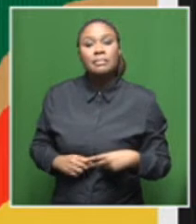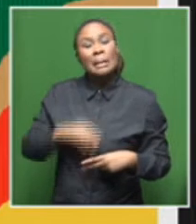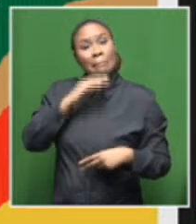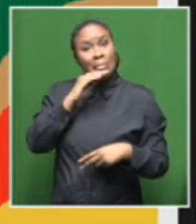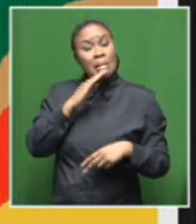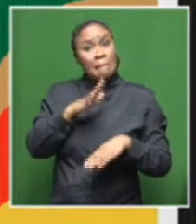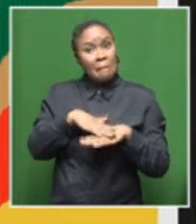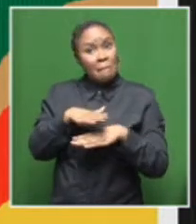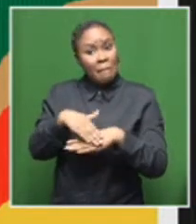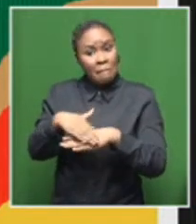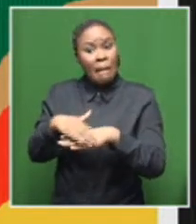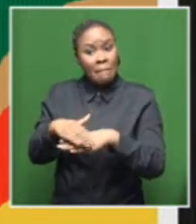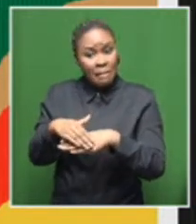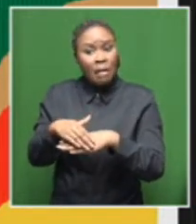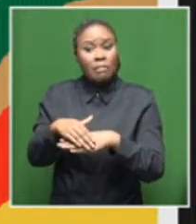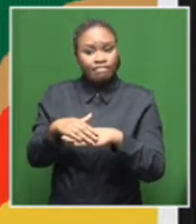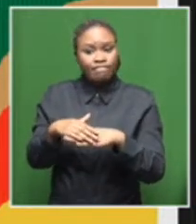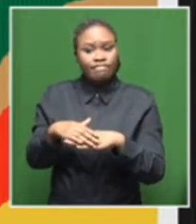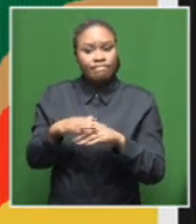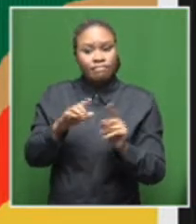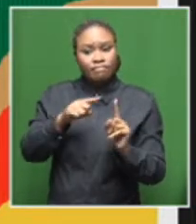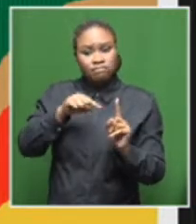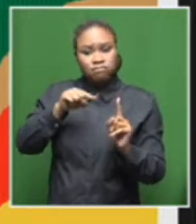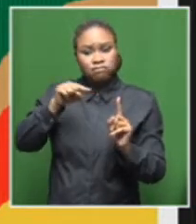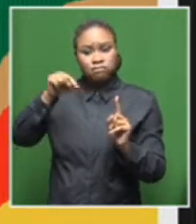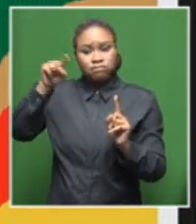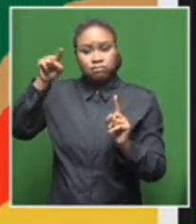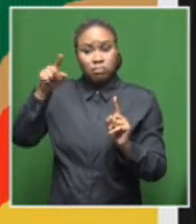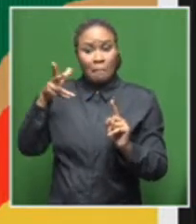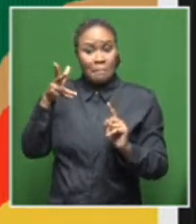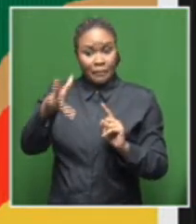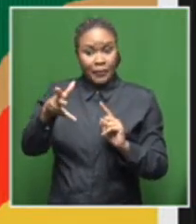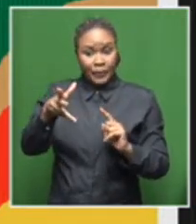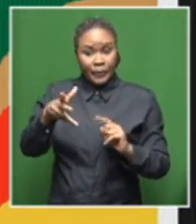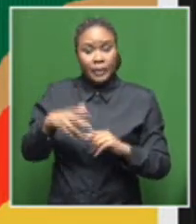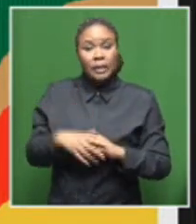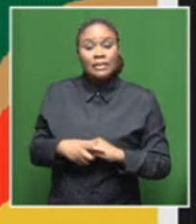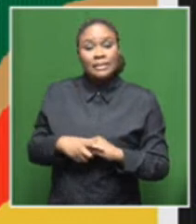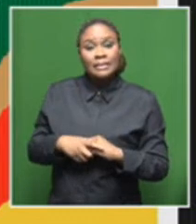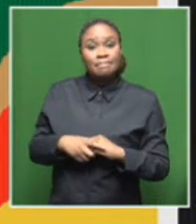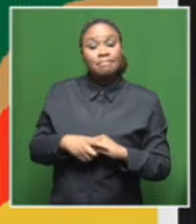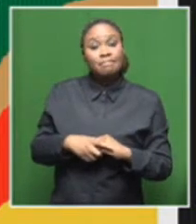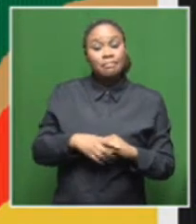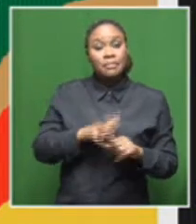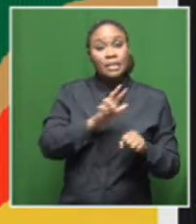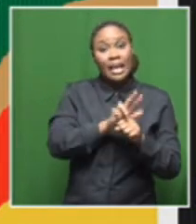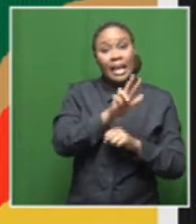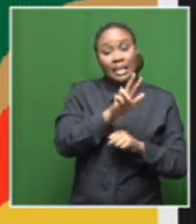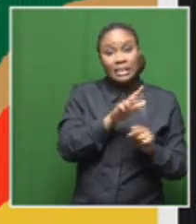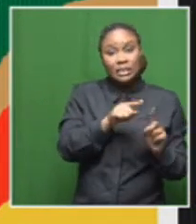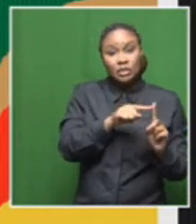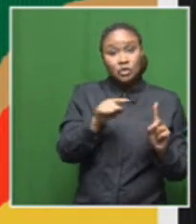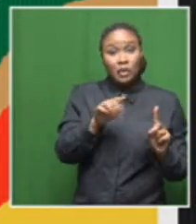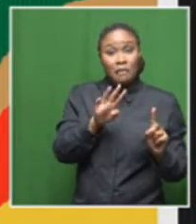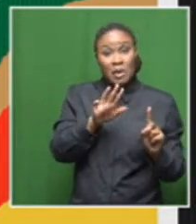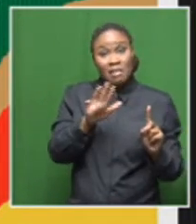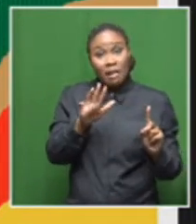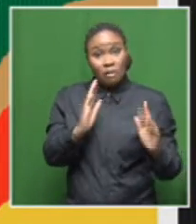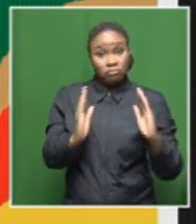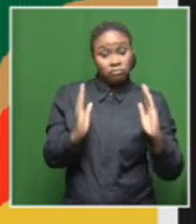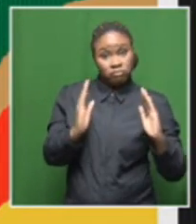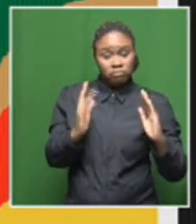population between the ages of 18 and 49 are large numbers vaccinated, as a percentage of the